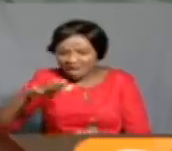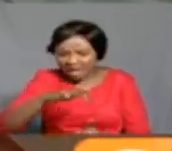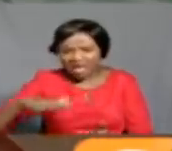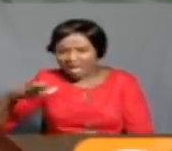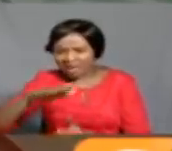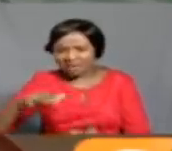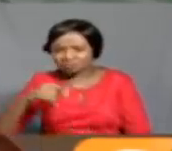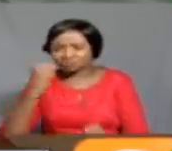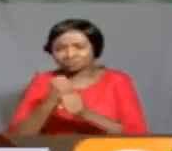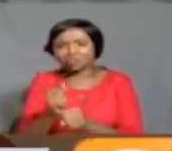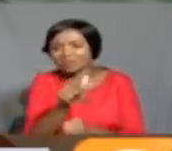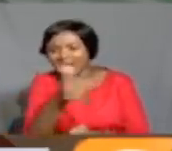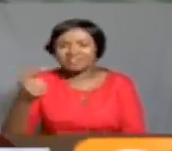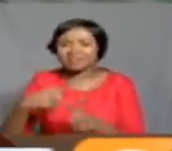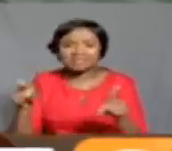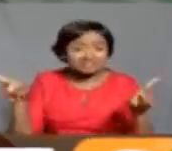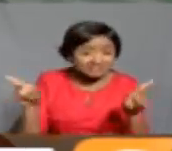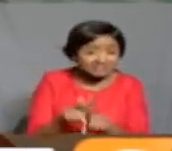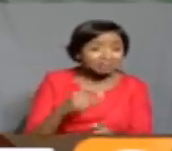Very interesting.